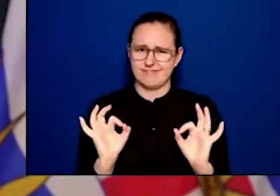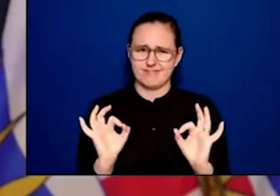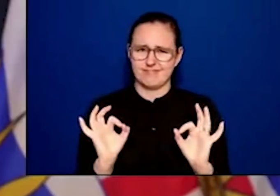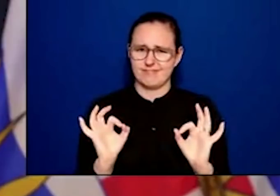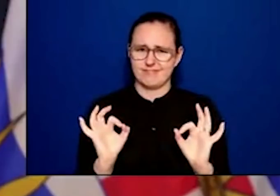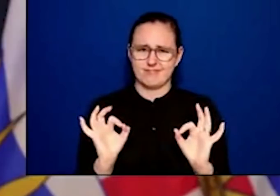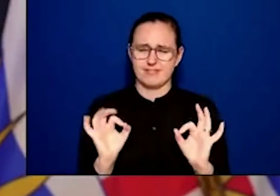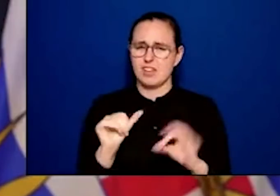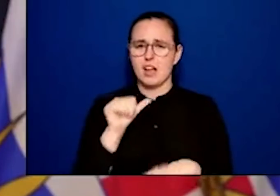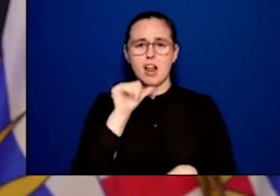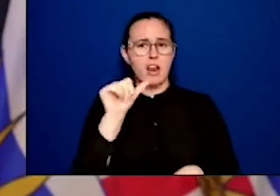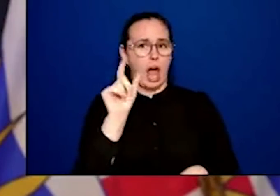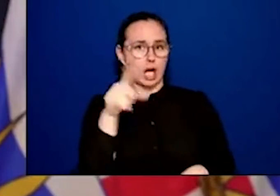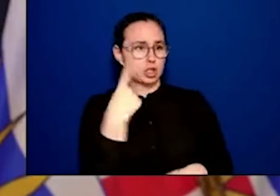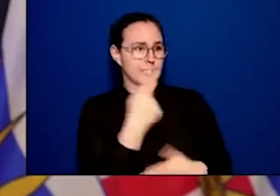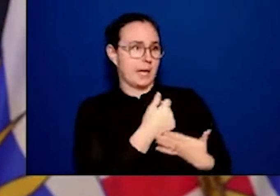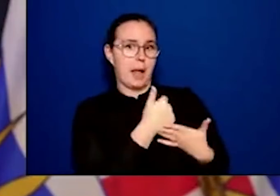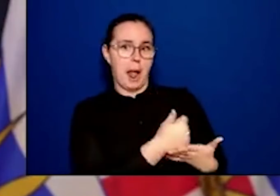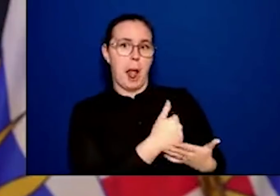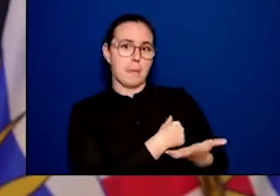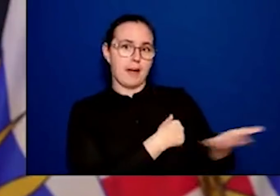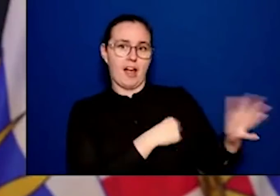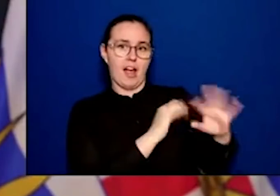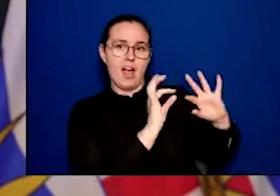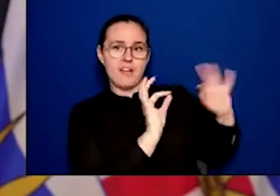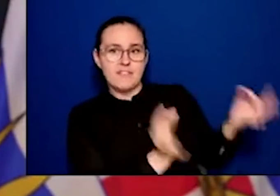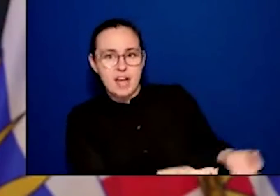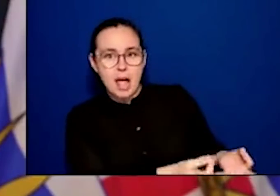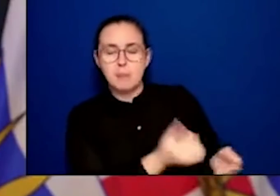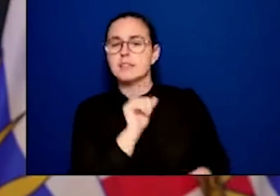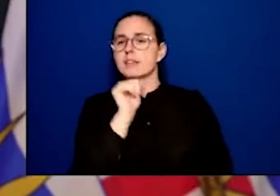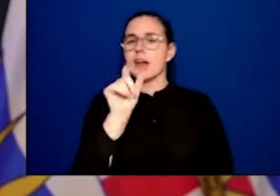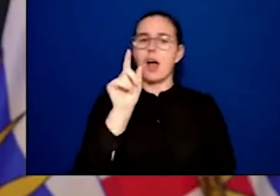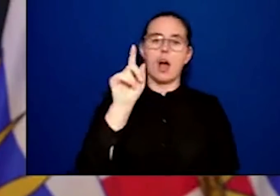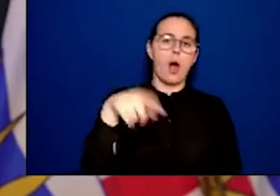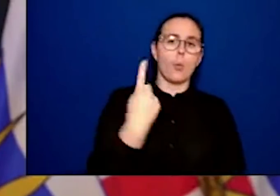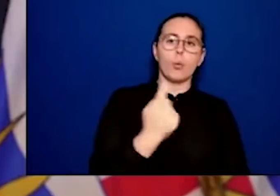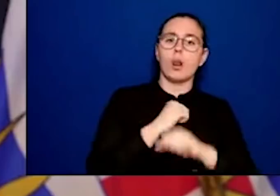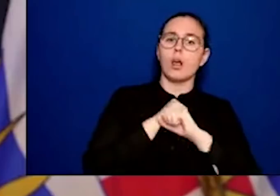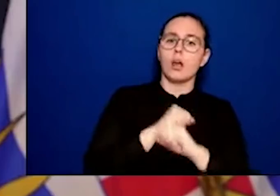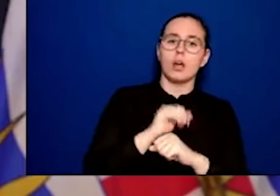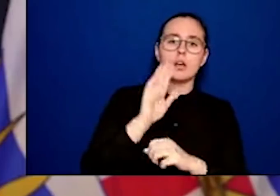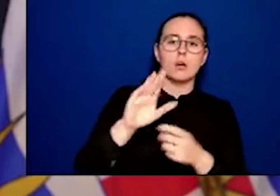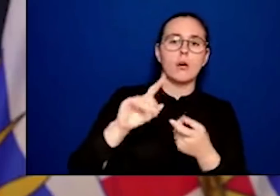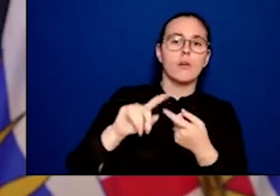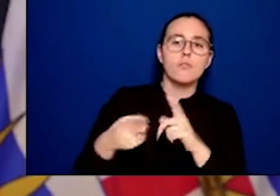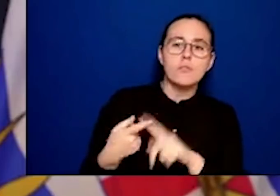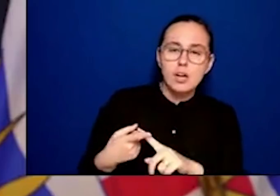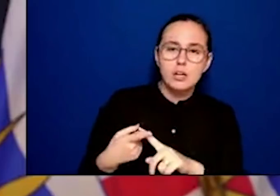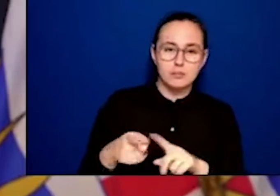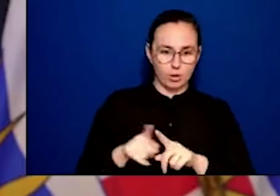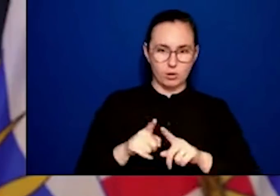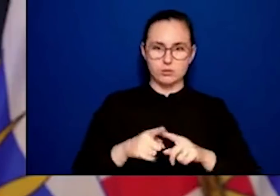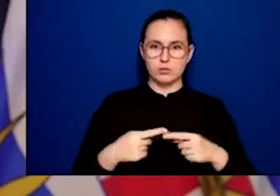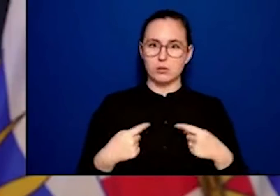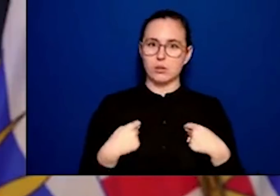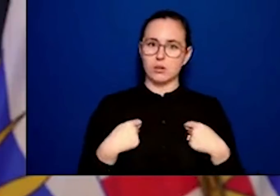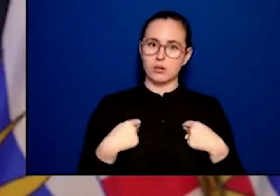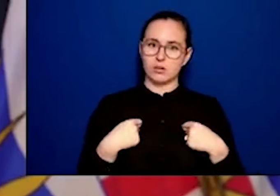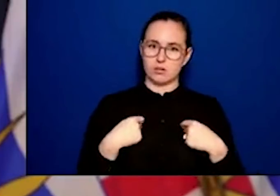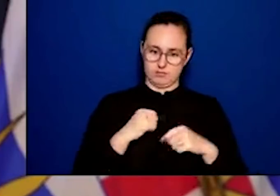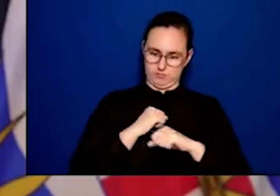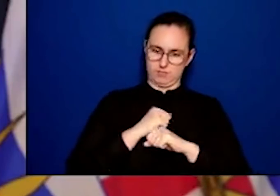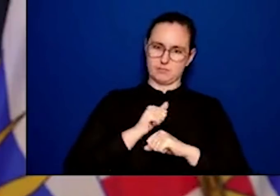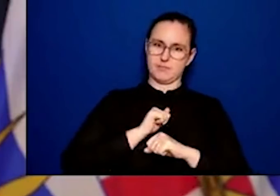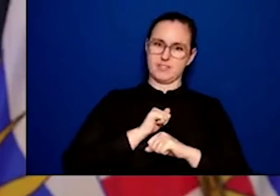protect our family and our friends, but it protects you. Even younger people who might have done quite well with if they had